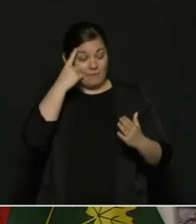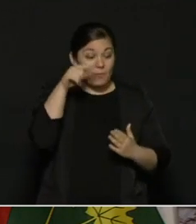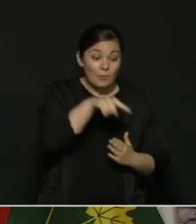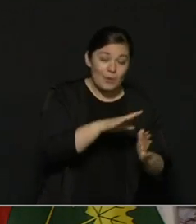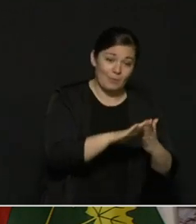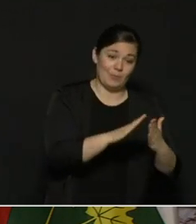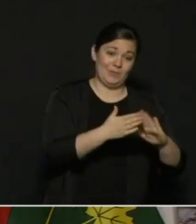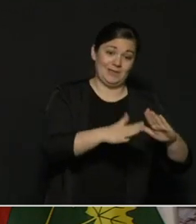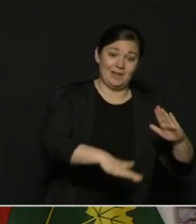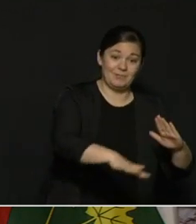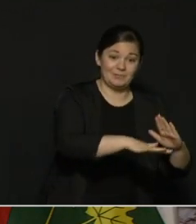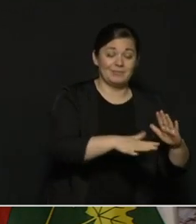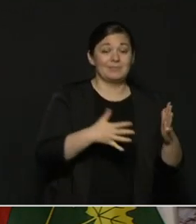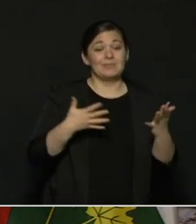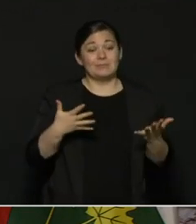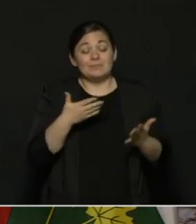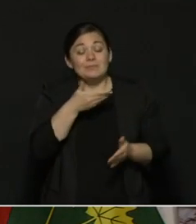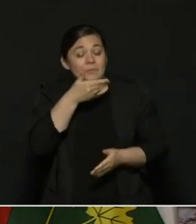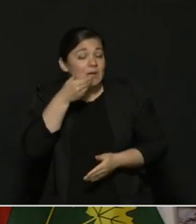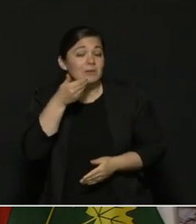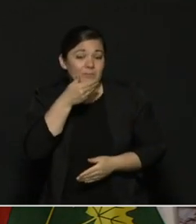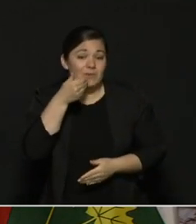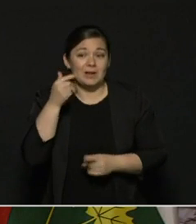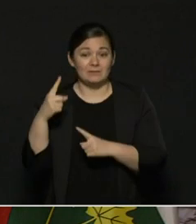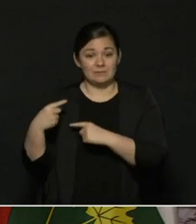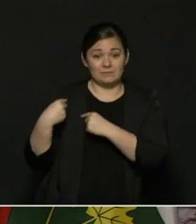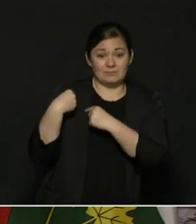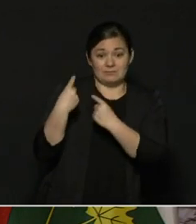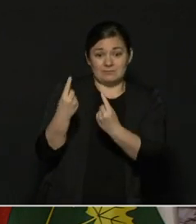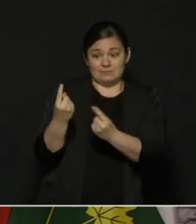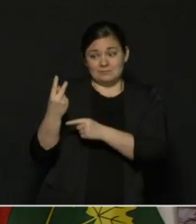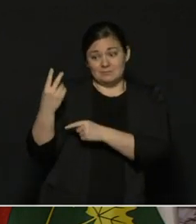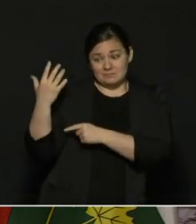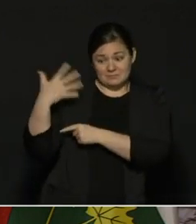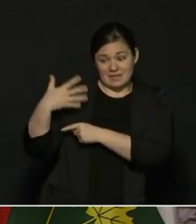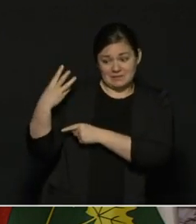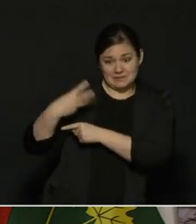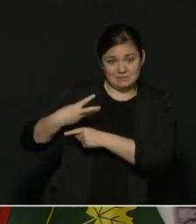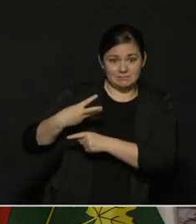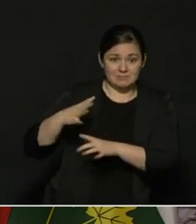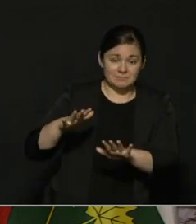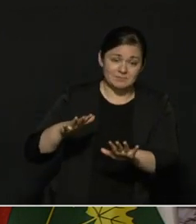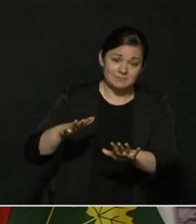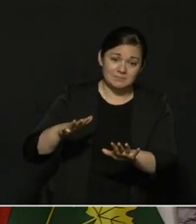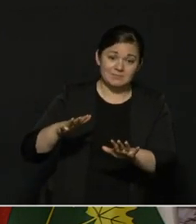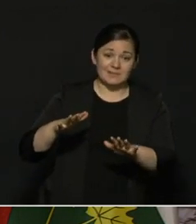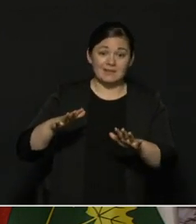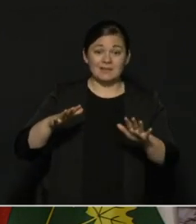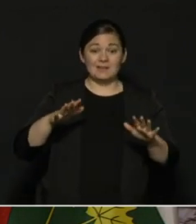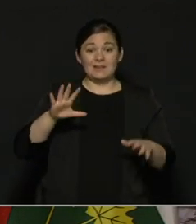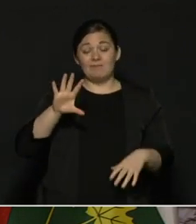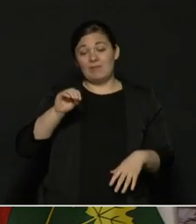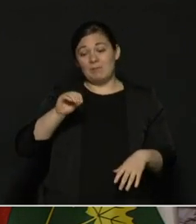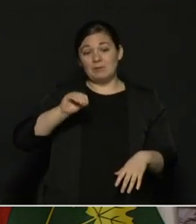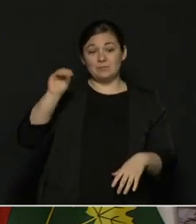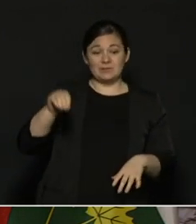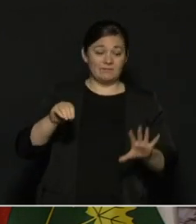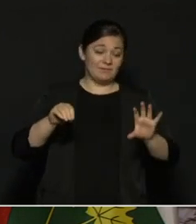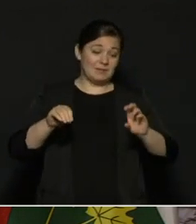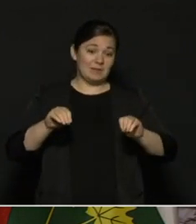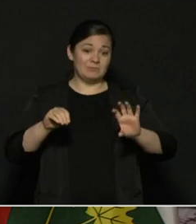is a bit better consistent with the last few days, it means that if it's 50% of long-term care, we're coasting about the